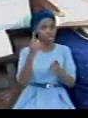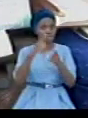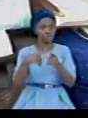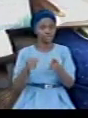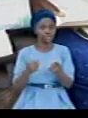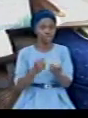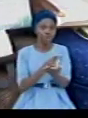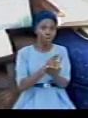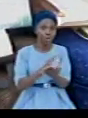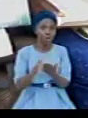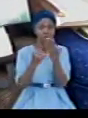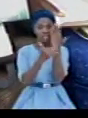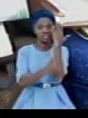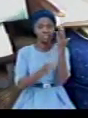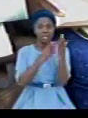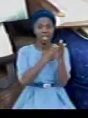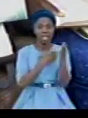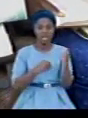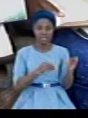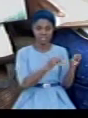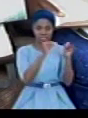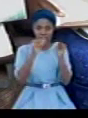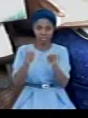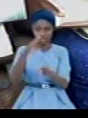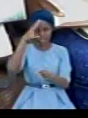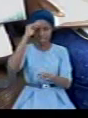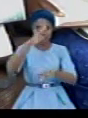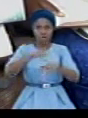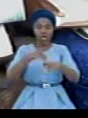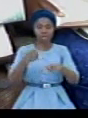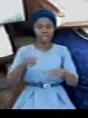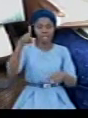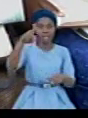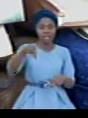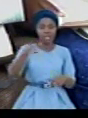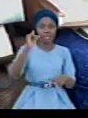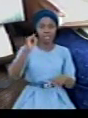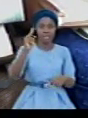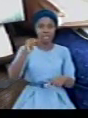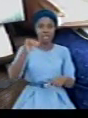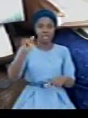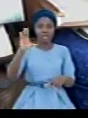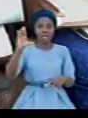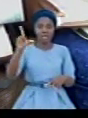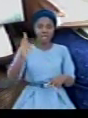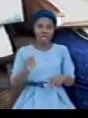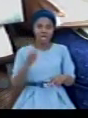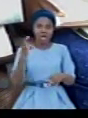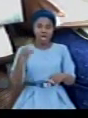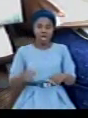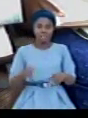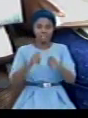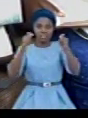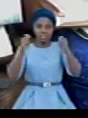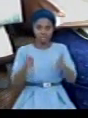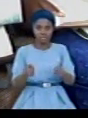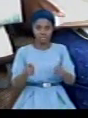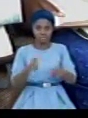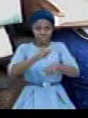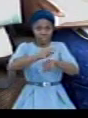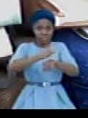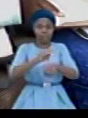on the pinnacle of the temple, and says unto him, if thou be the Son of God,